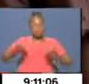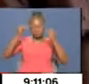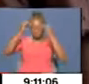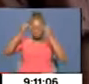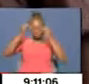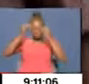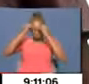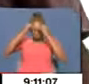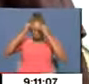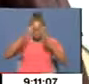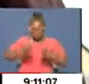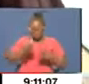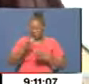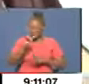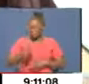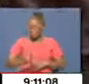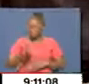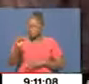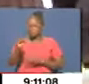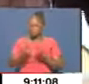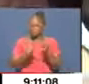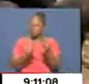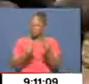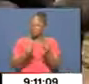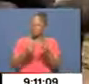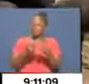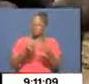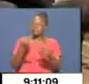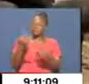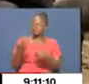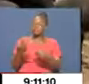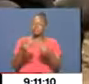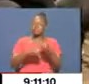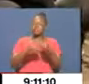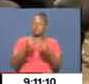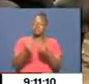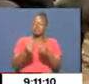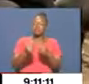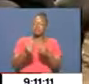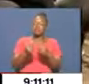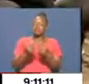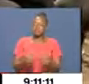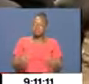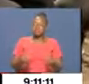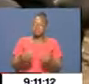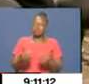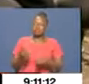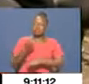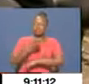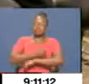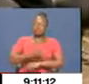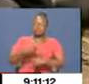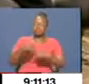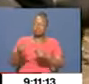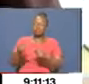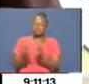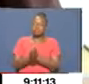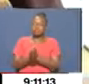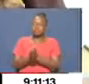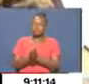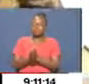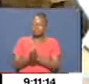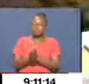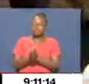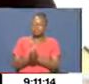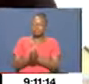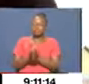only 55 out of the 365 learners reporting to school. According to the school head teacher, the burden of hunger